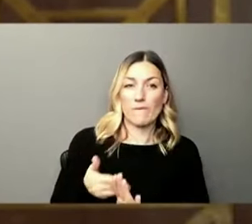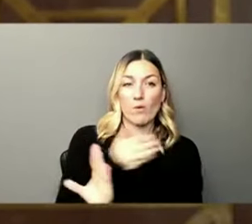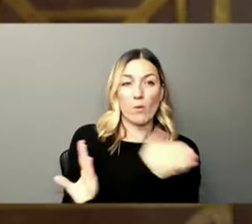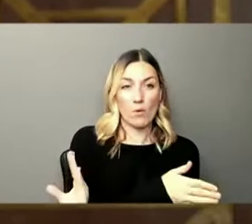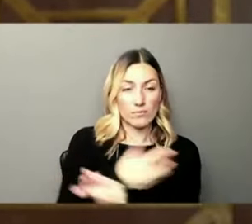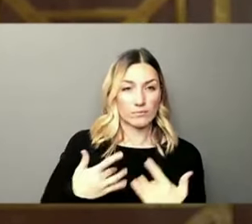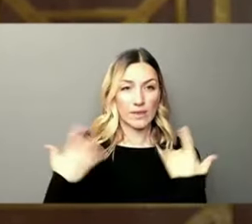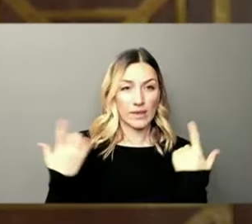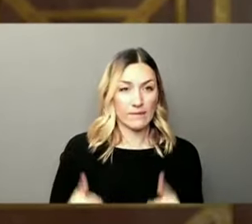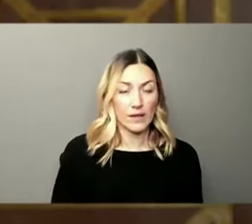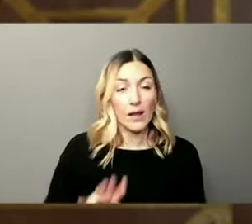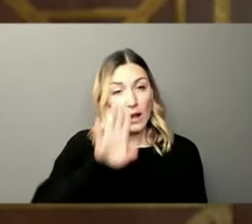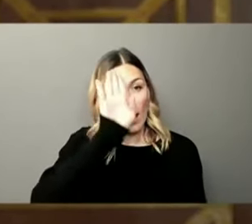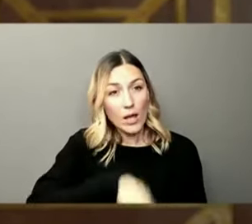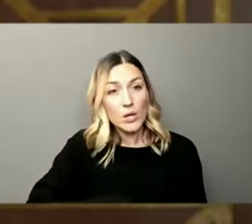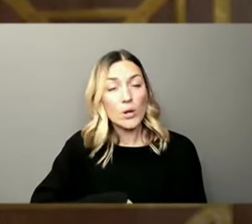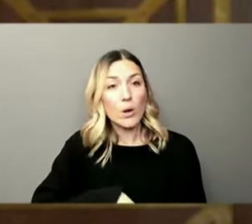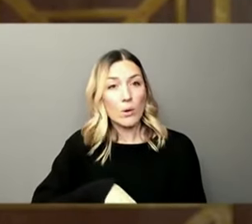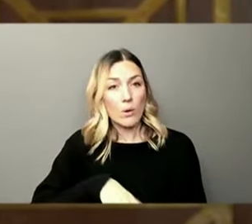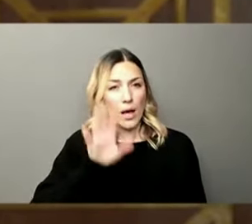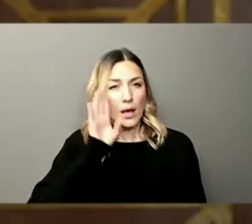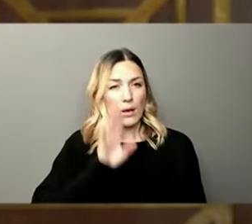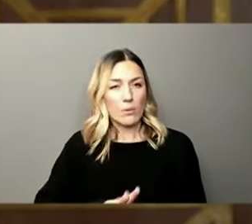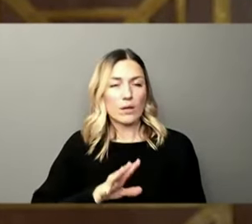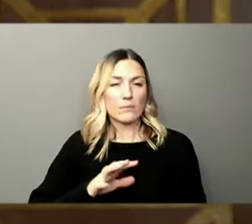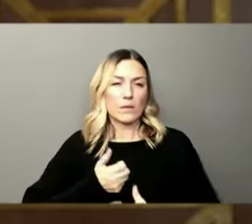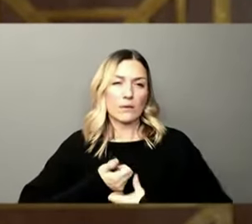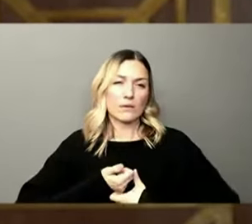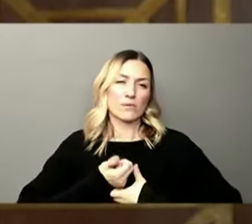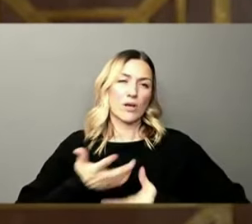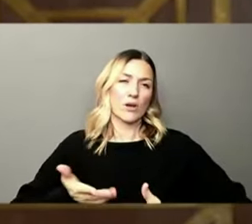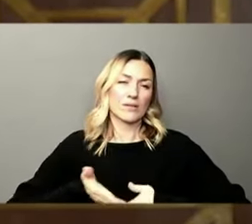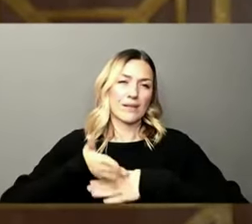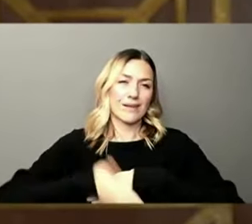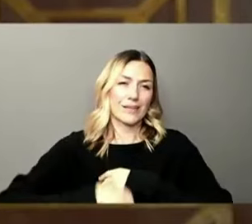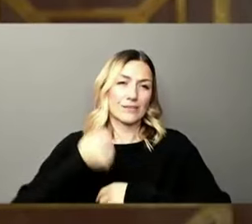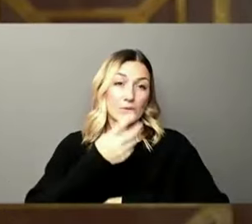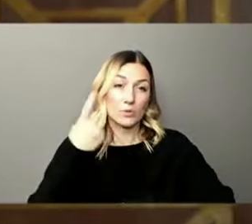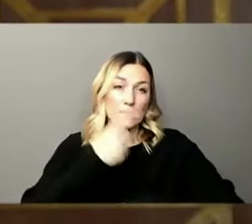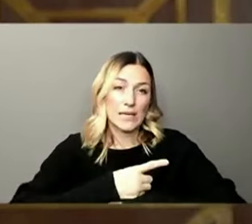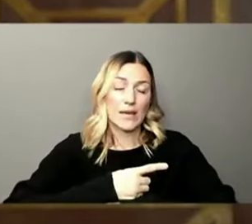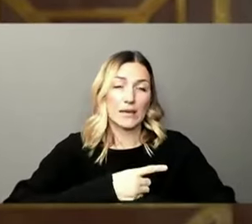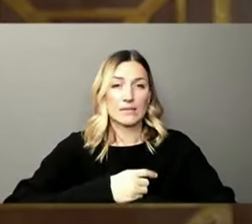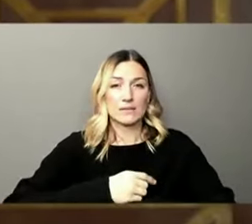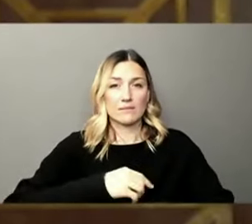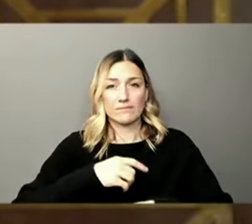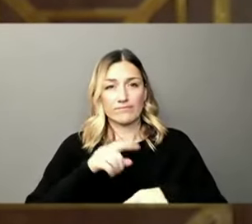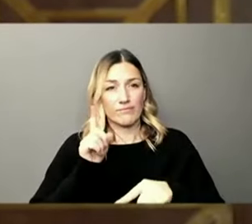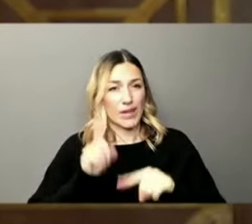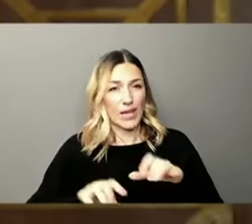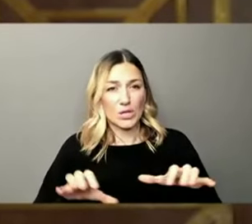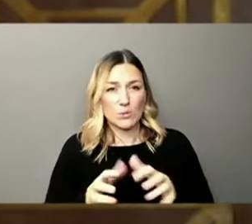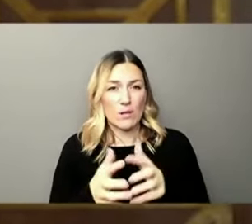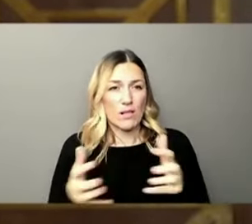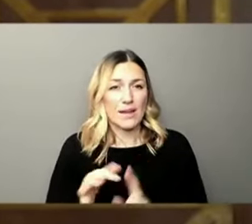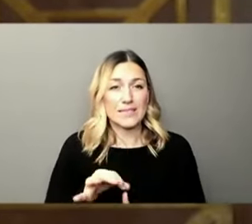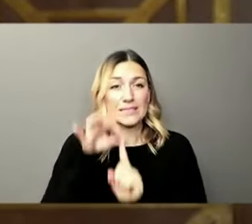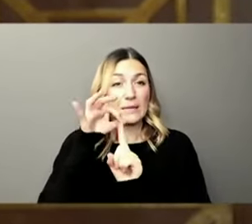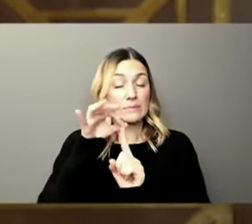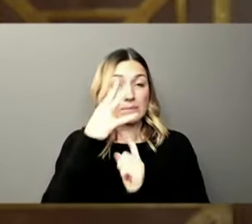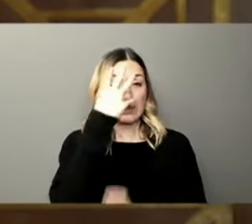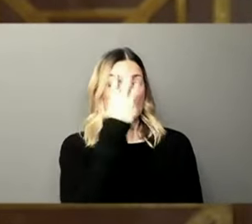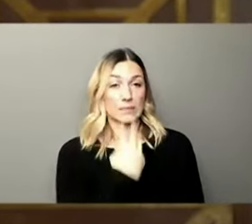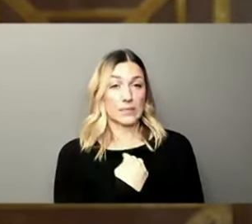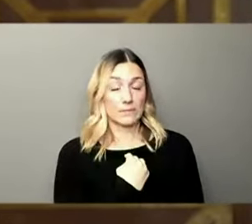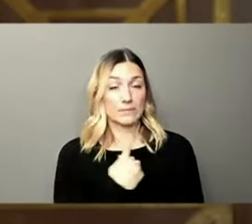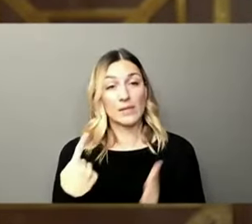know that I will have a crash for the next few days after, and I won't be able to do much but sleep. Sometimes it takes several